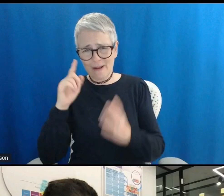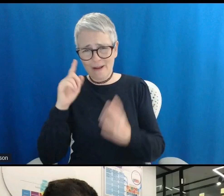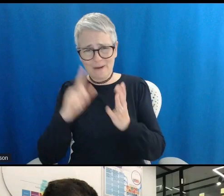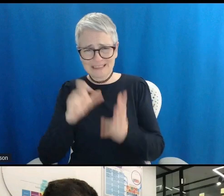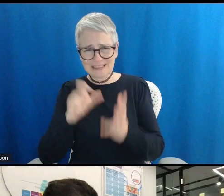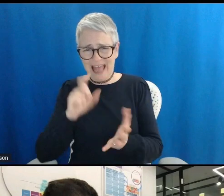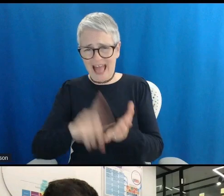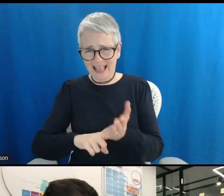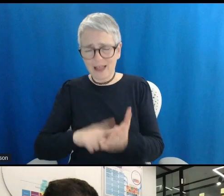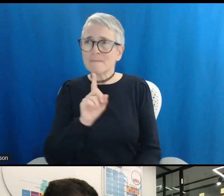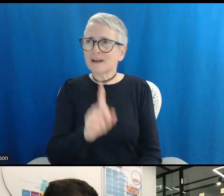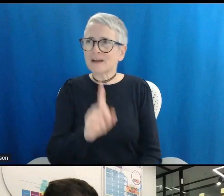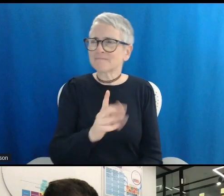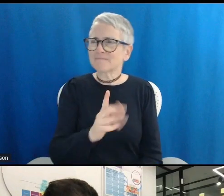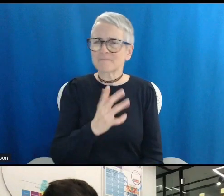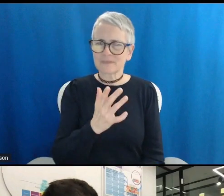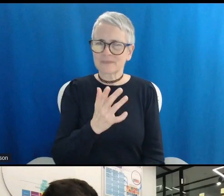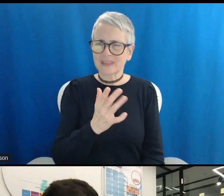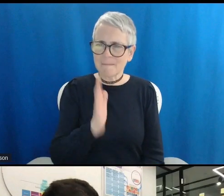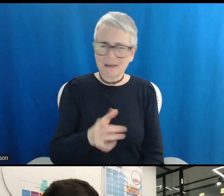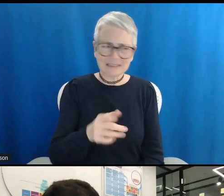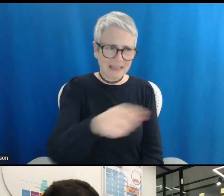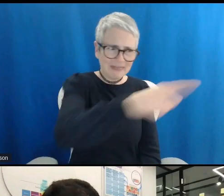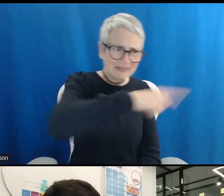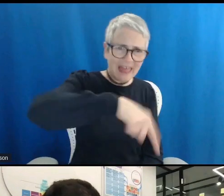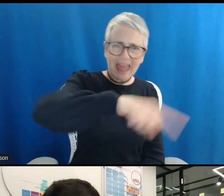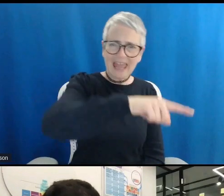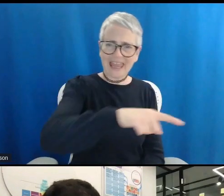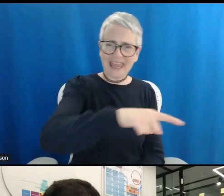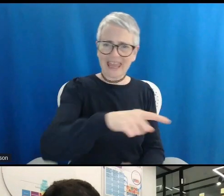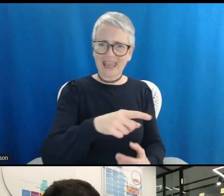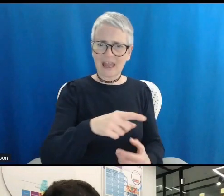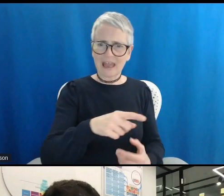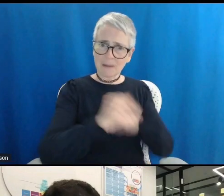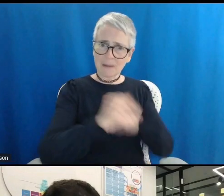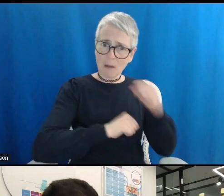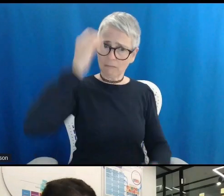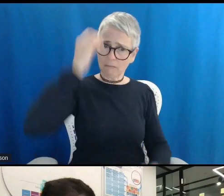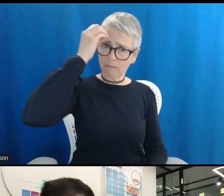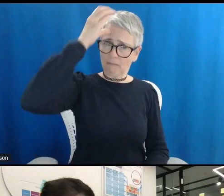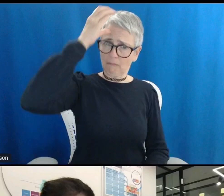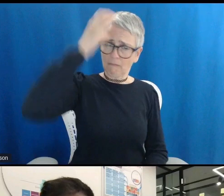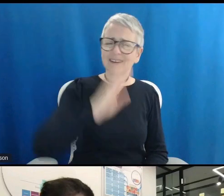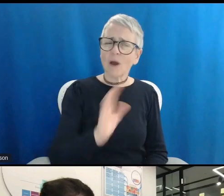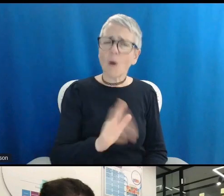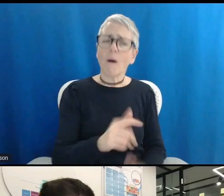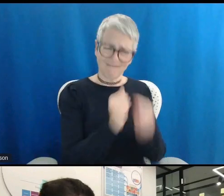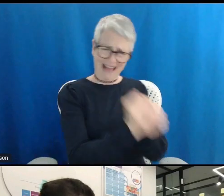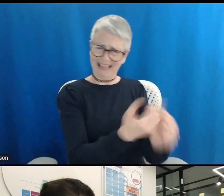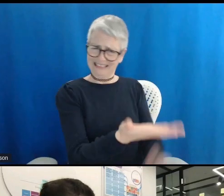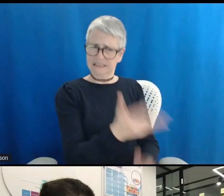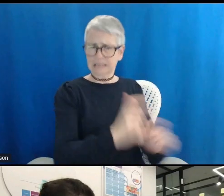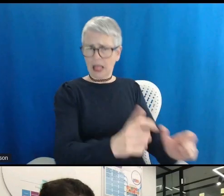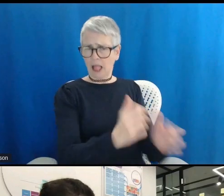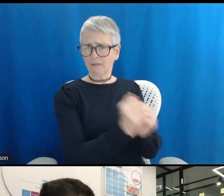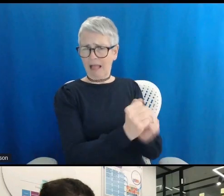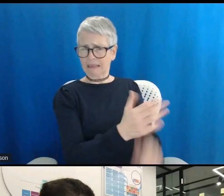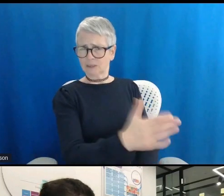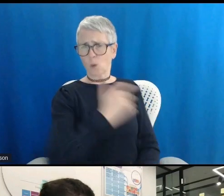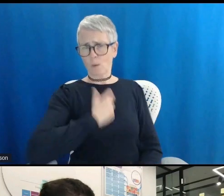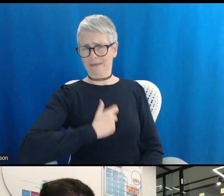know, everybody is just a very valid human being, right? That's the first bit. And I think that they have a human right